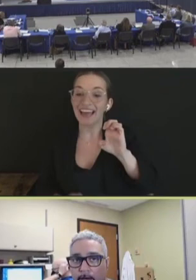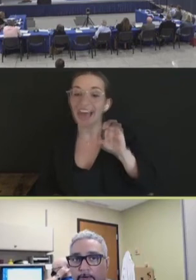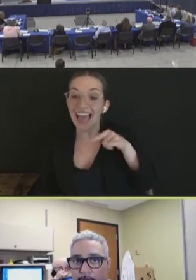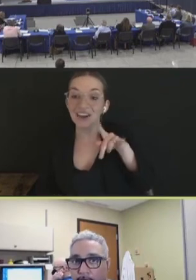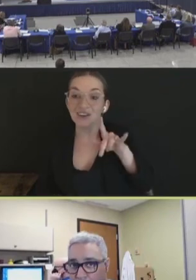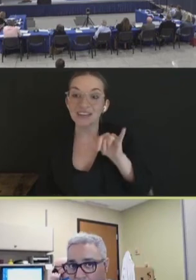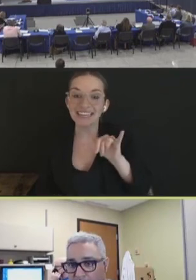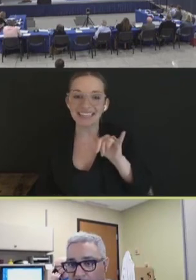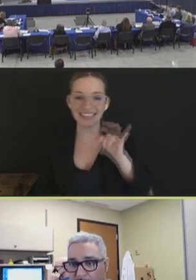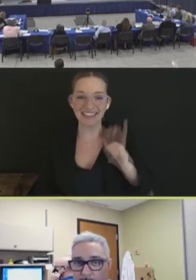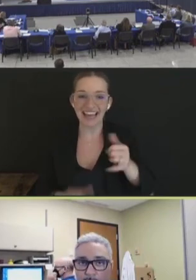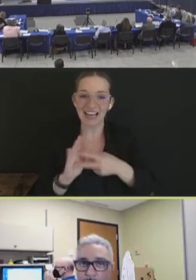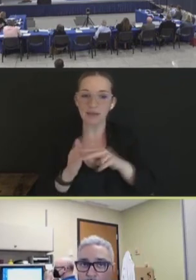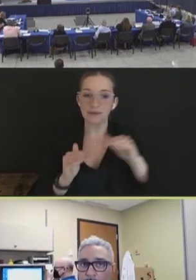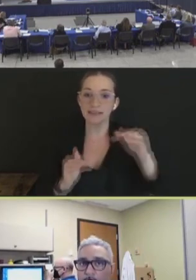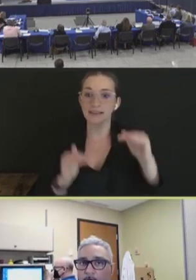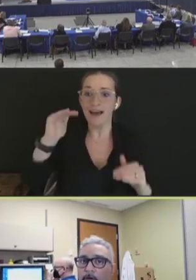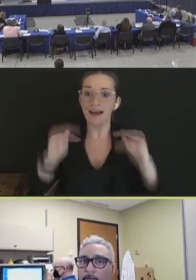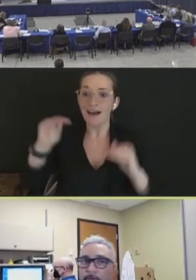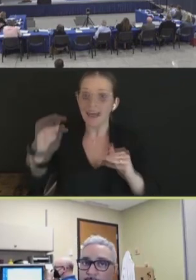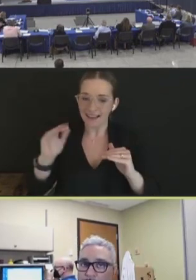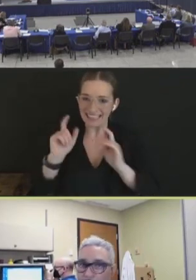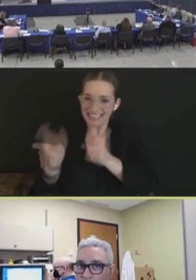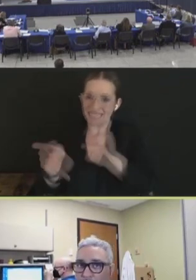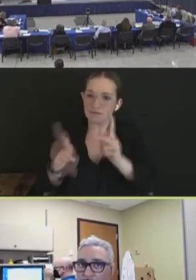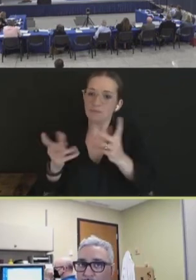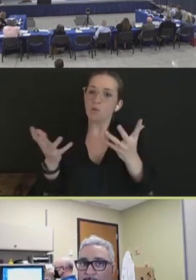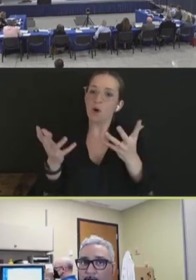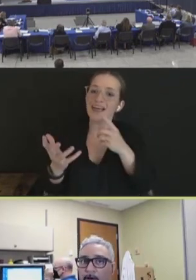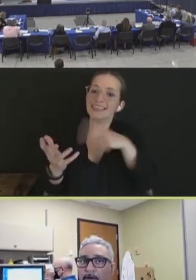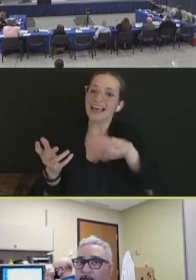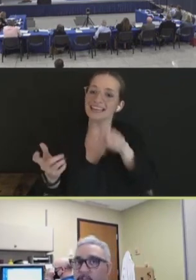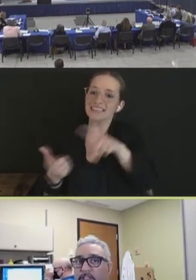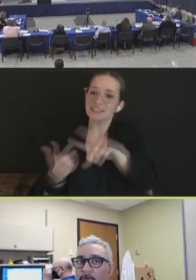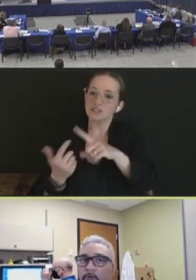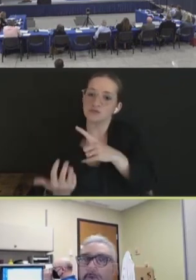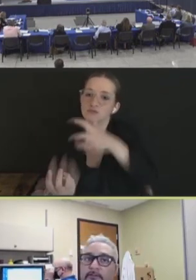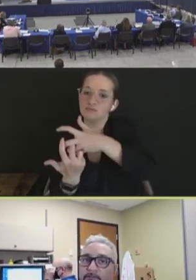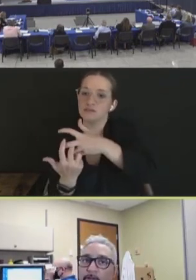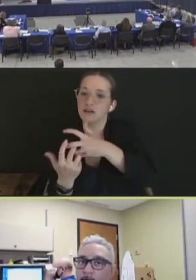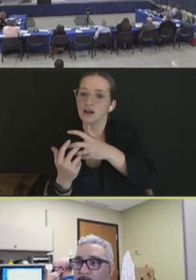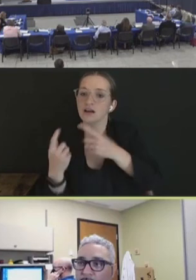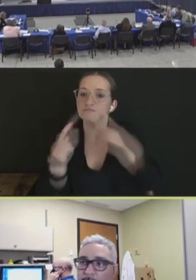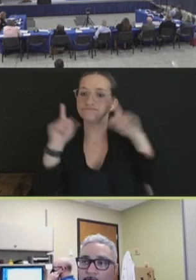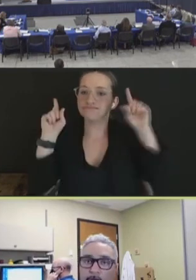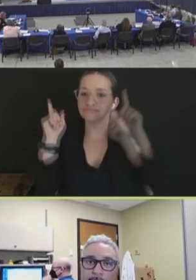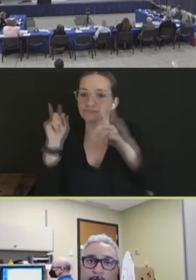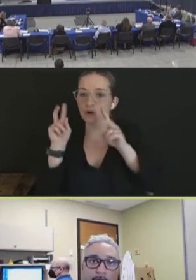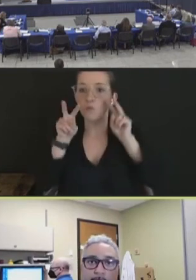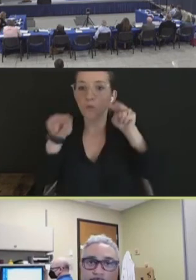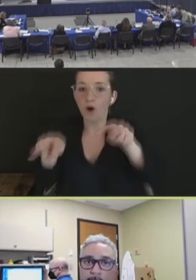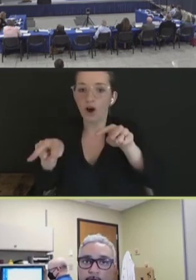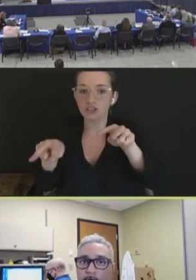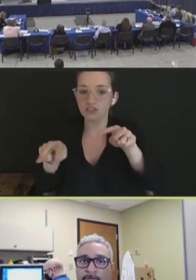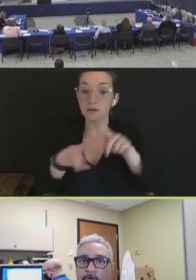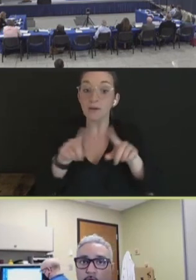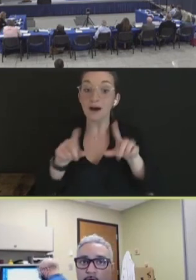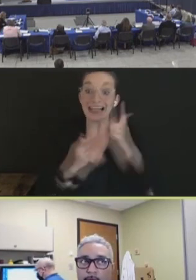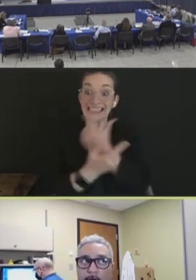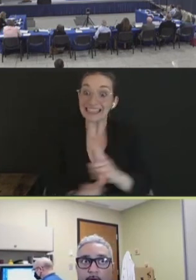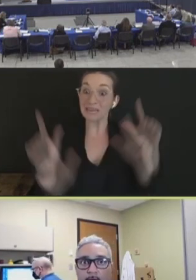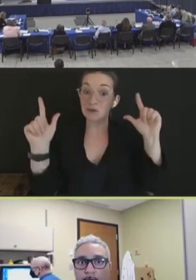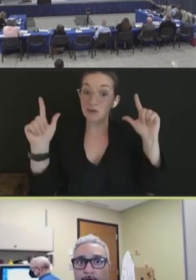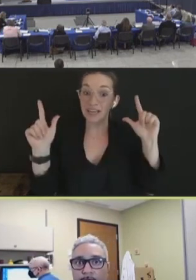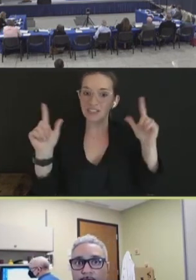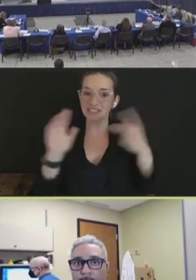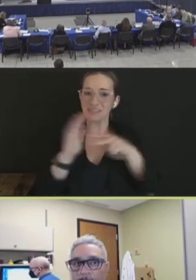same outcome of looking over this fence. But the argument I've been making this whole time is, just get rid of the fence altogether. Get rid of the barriers so you don't have to worry